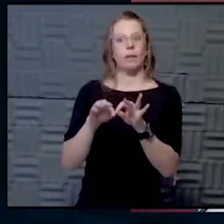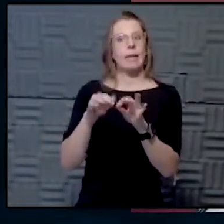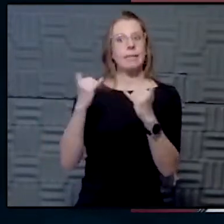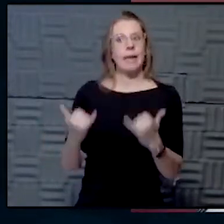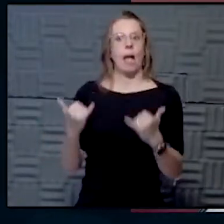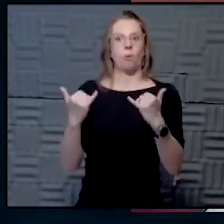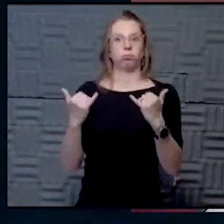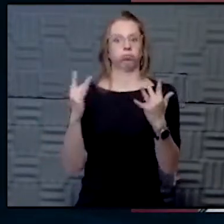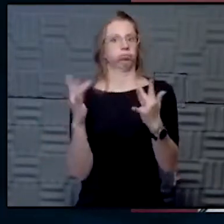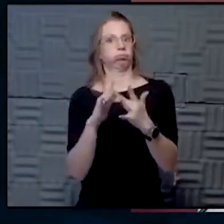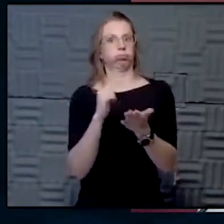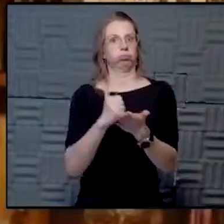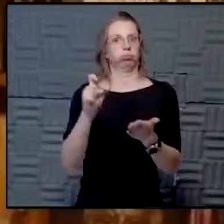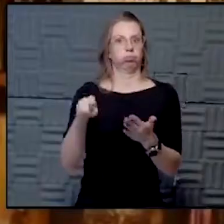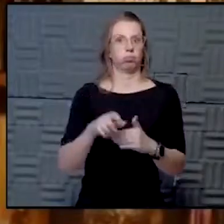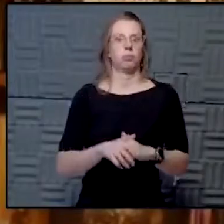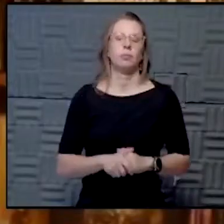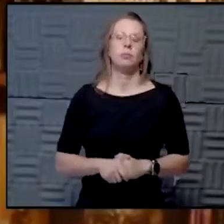help.